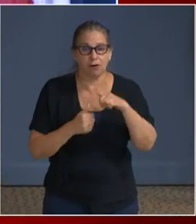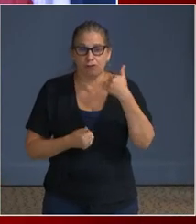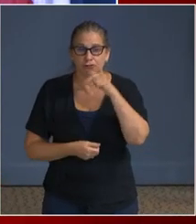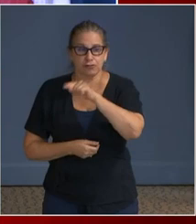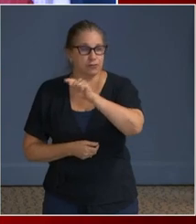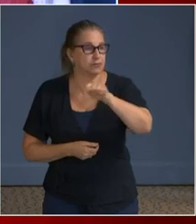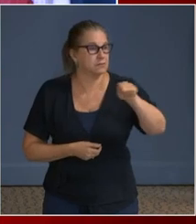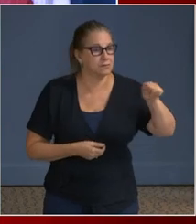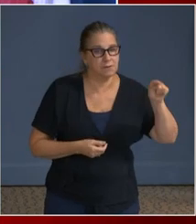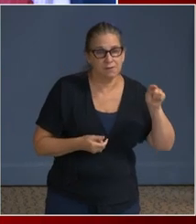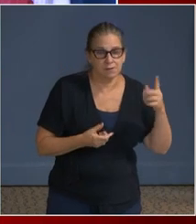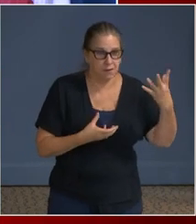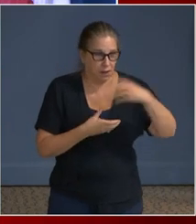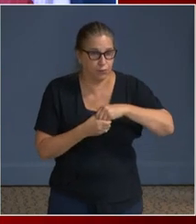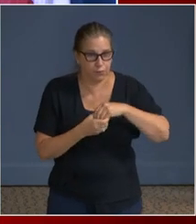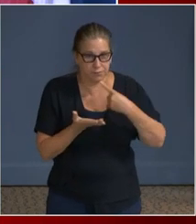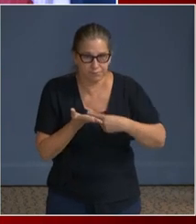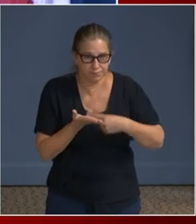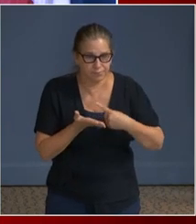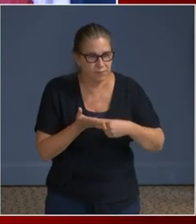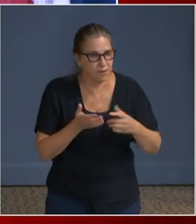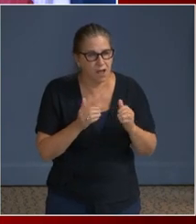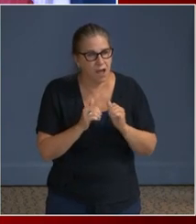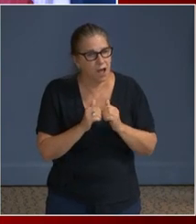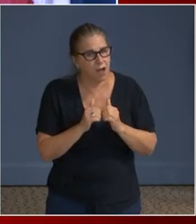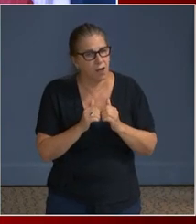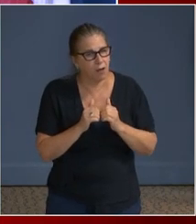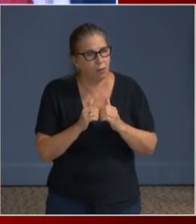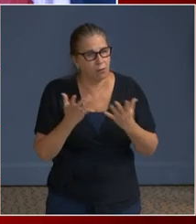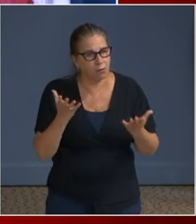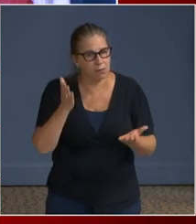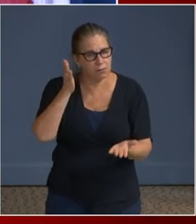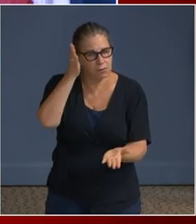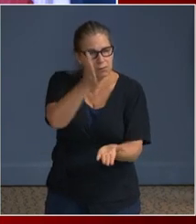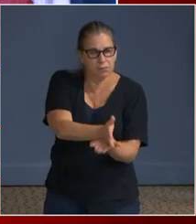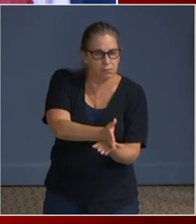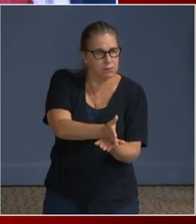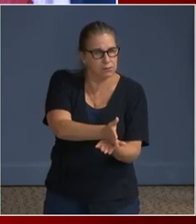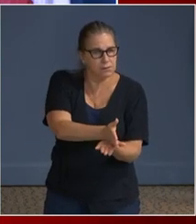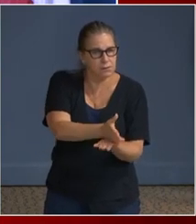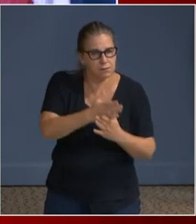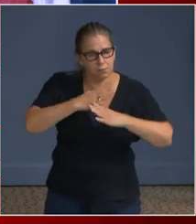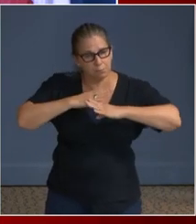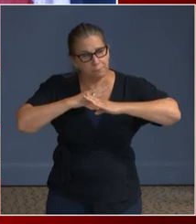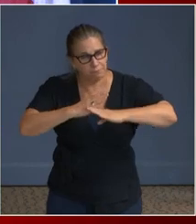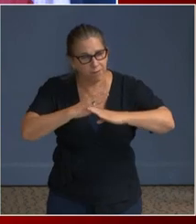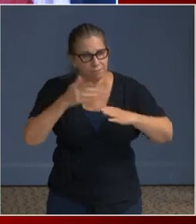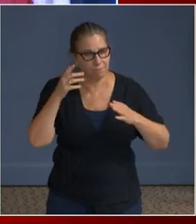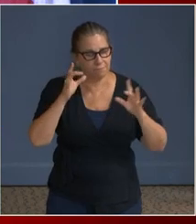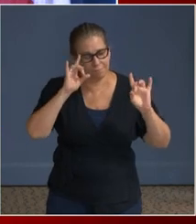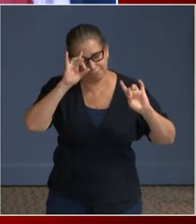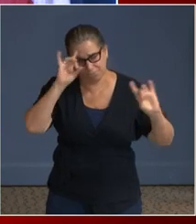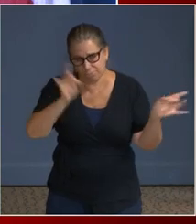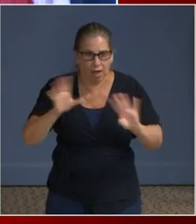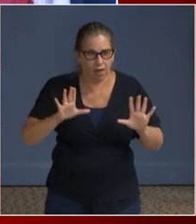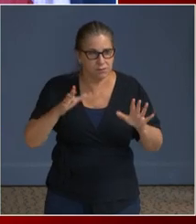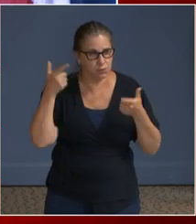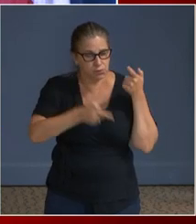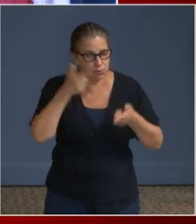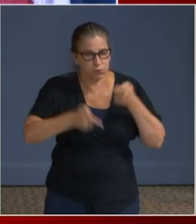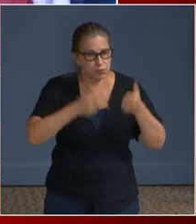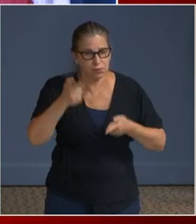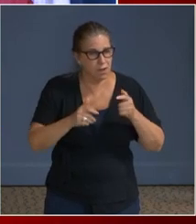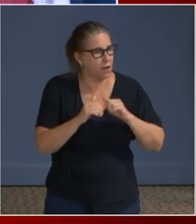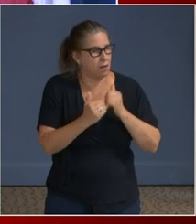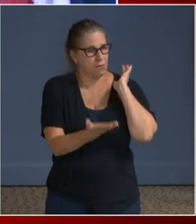on how to blunt this gun violence and the fatalities that have resulted